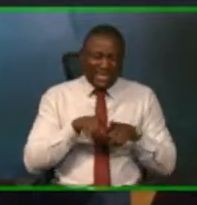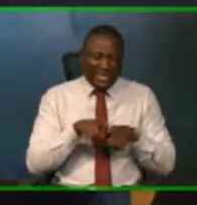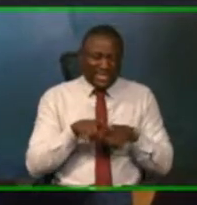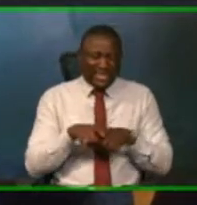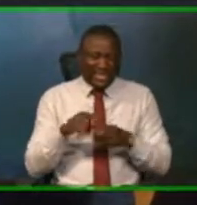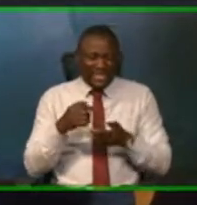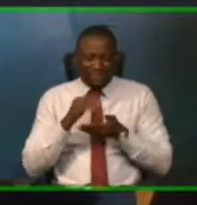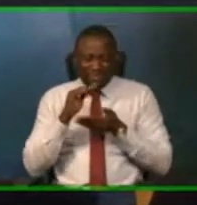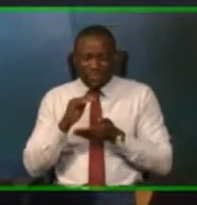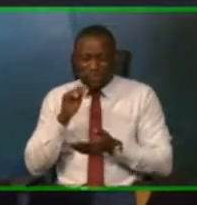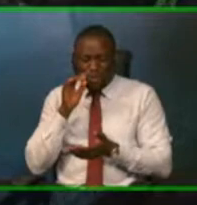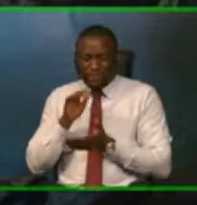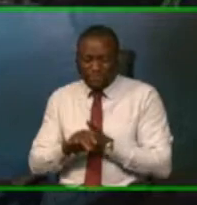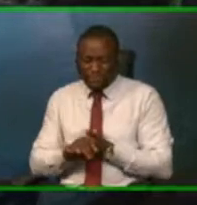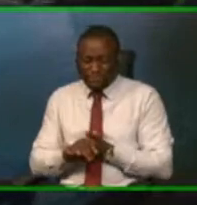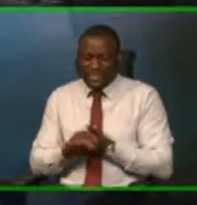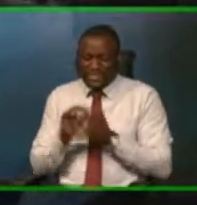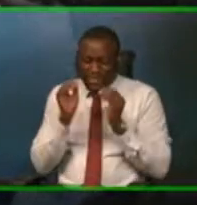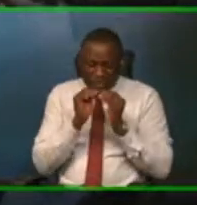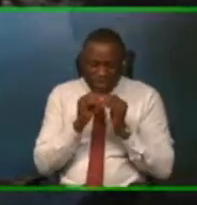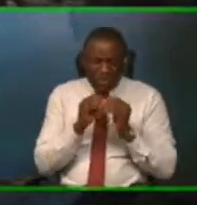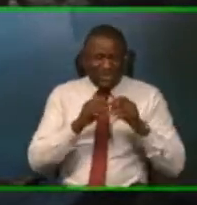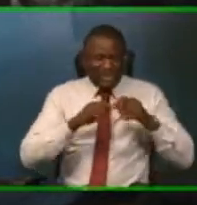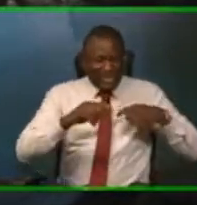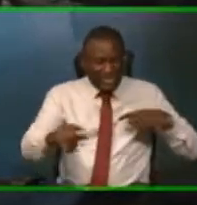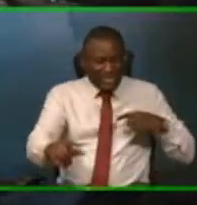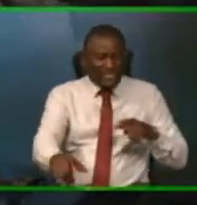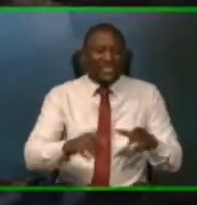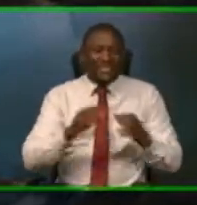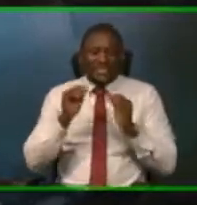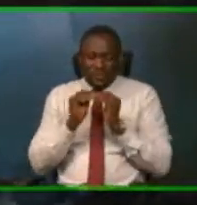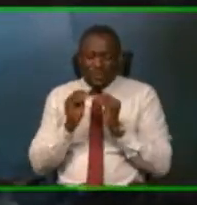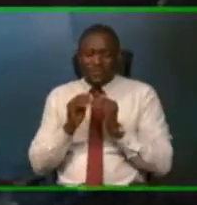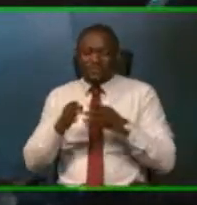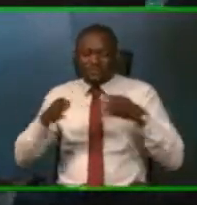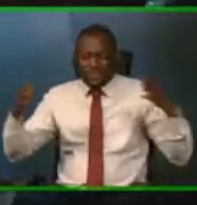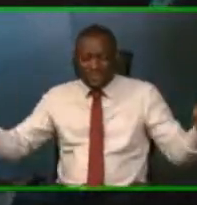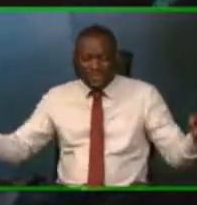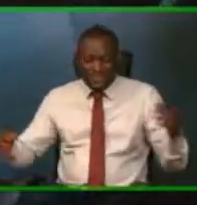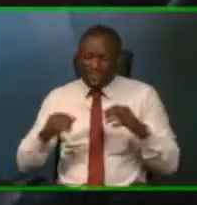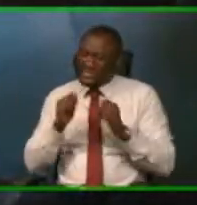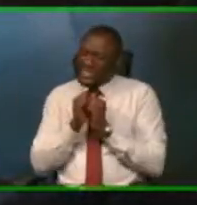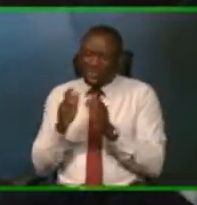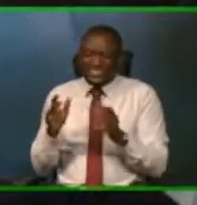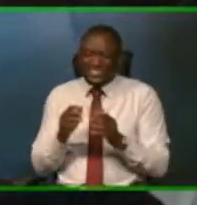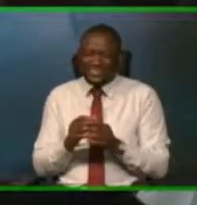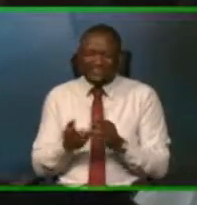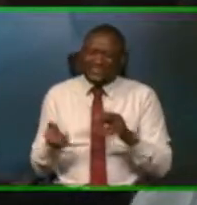wife, equal in length, equal in breadth, with no exaggerations.